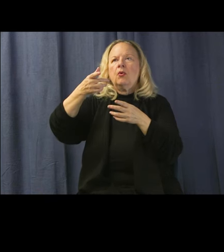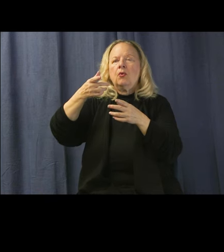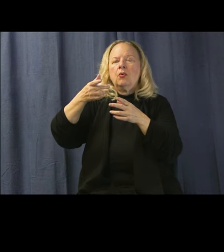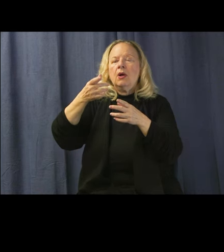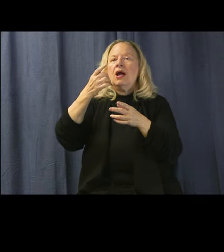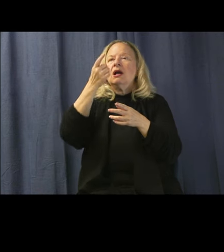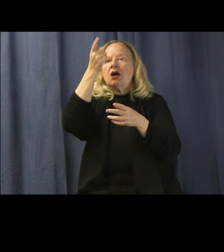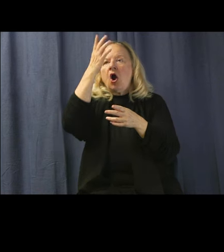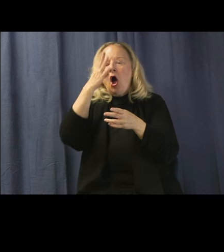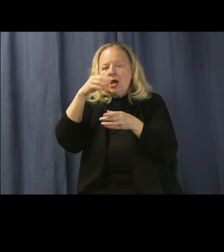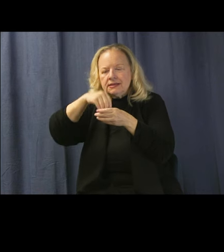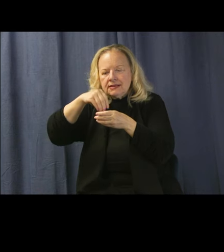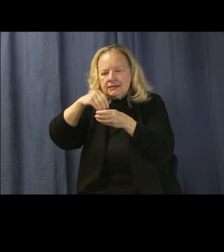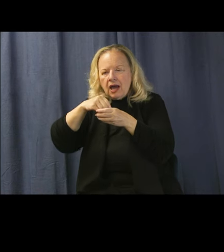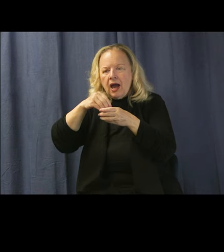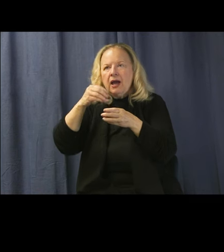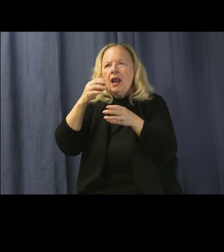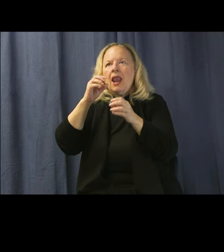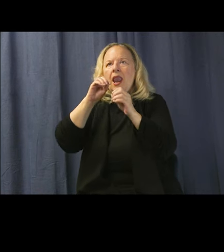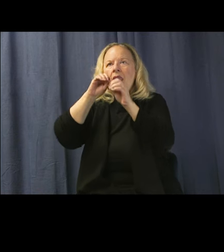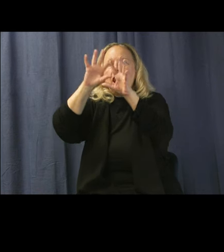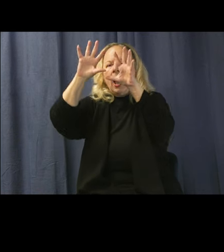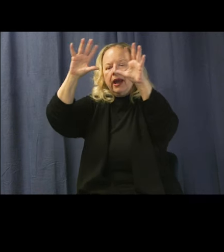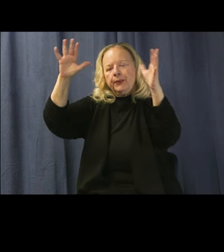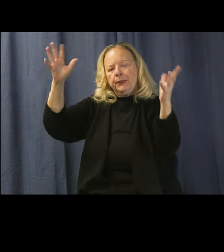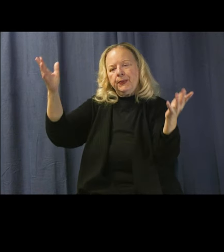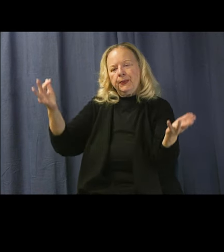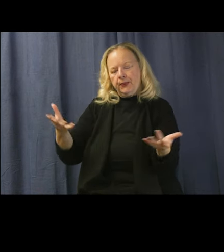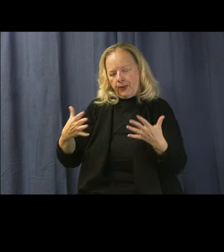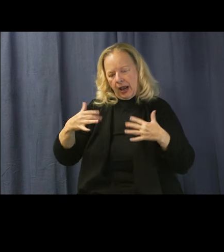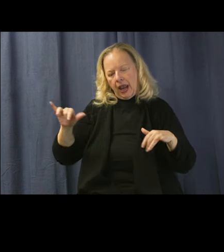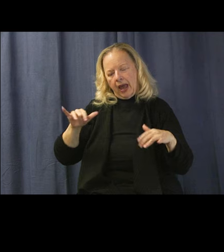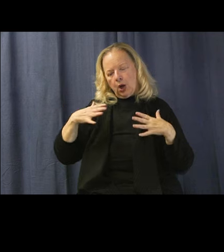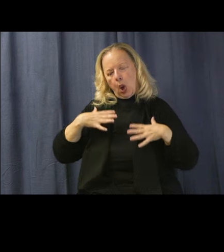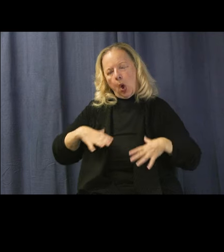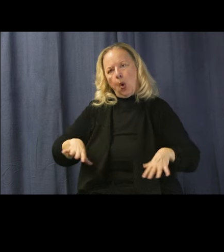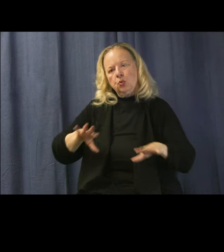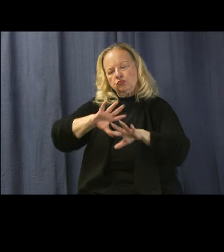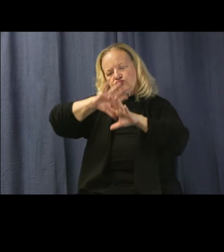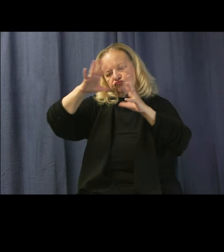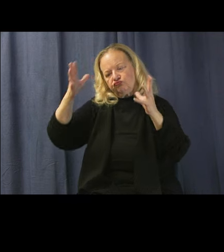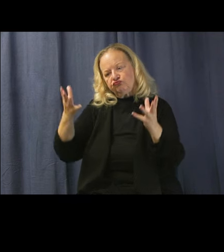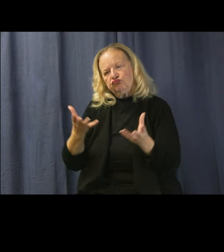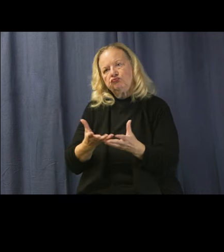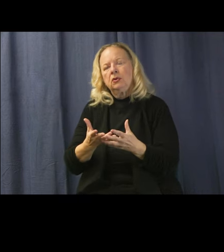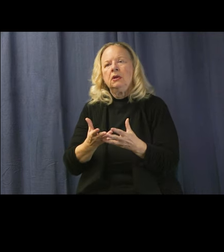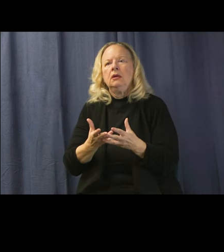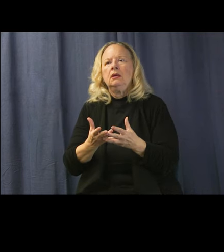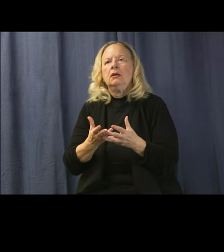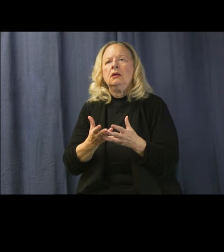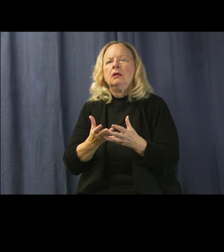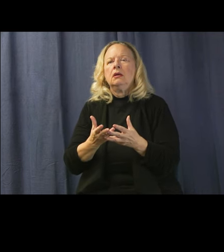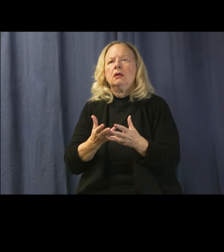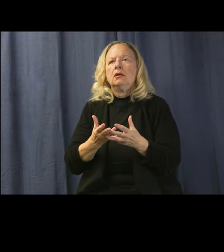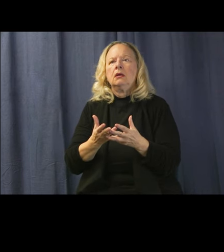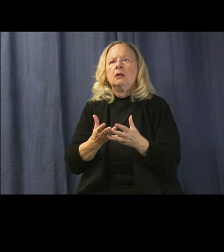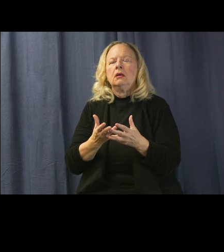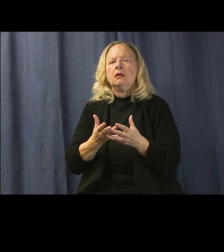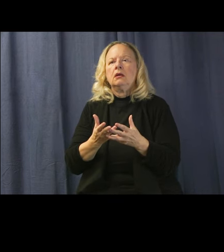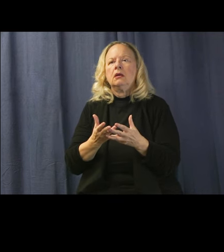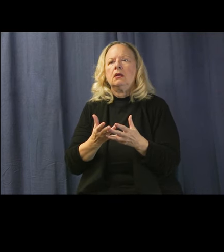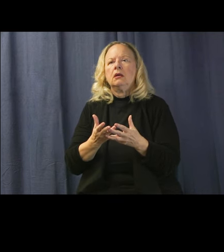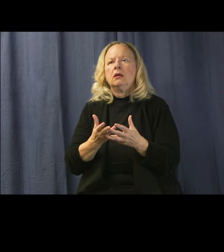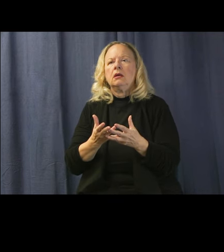him, like a garment. So that light is not only the